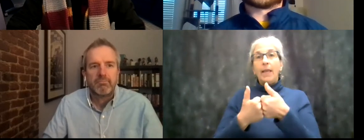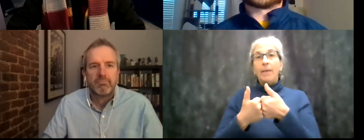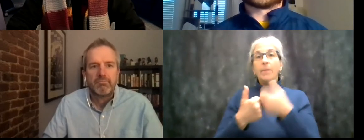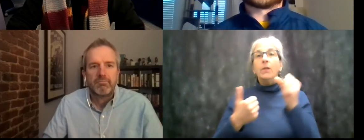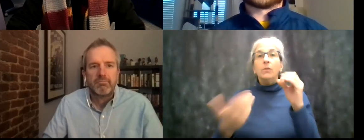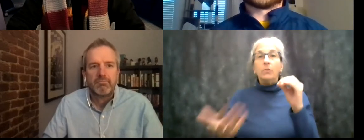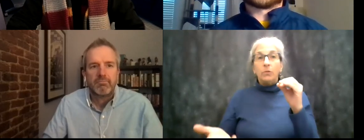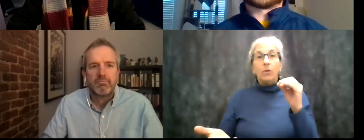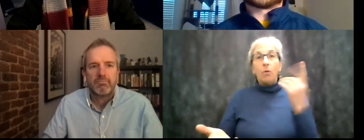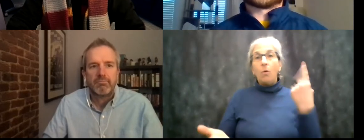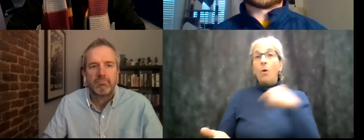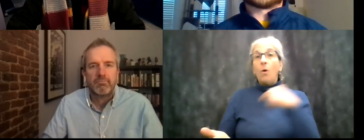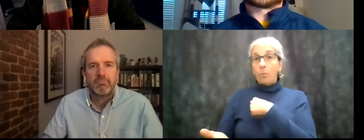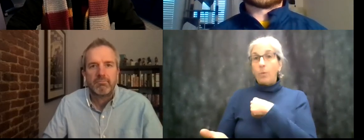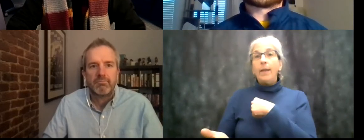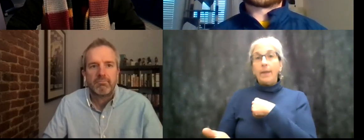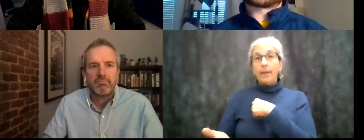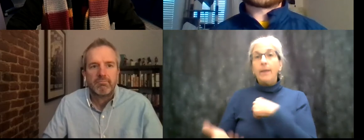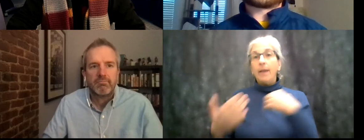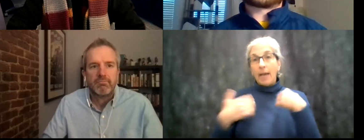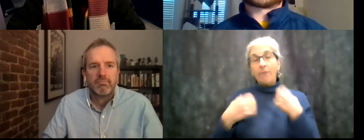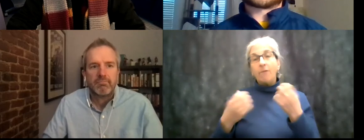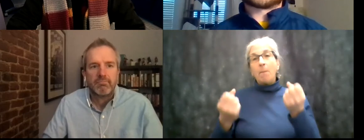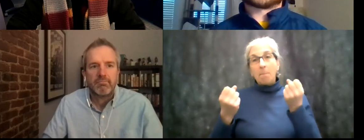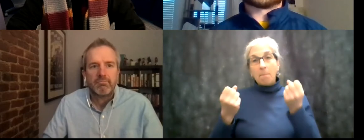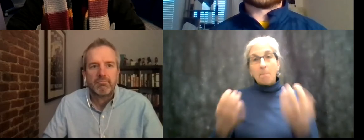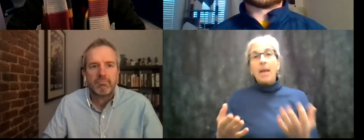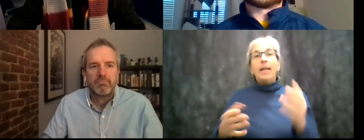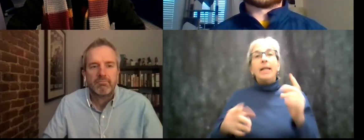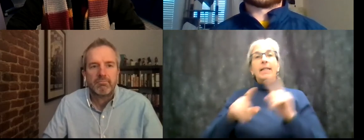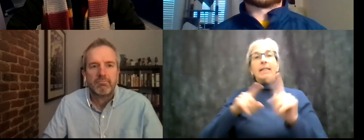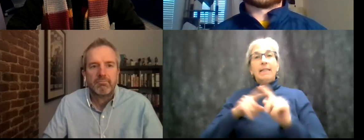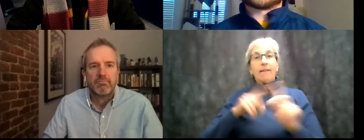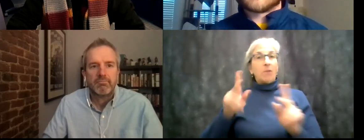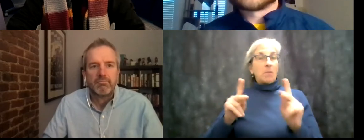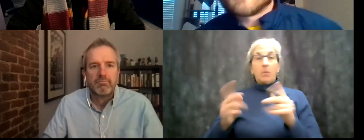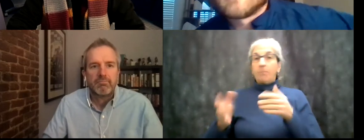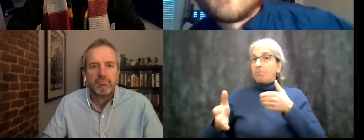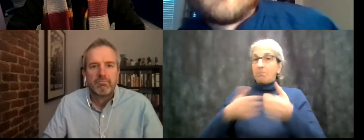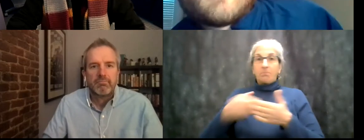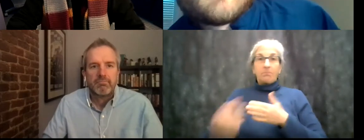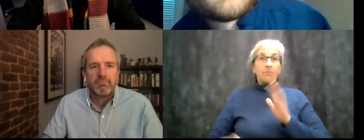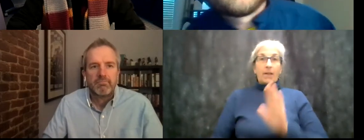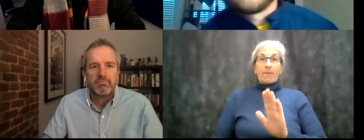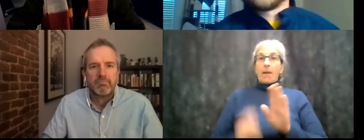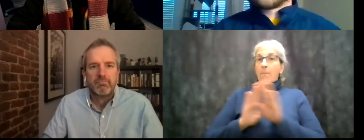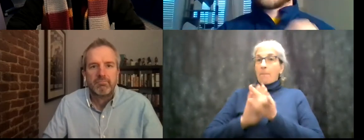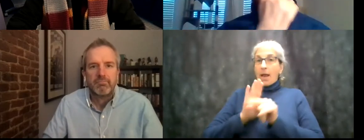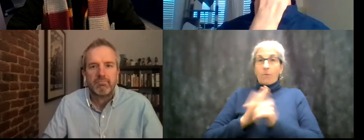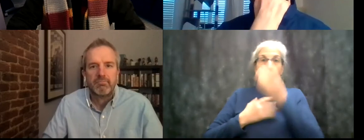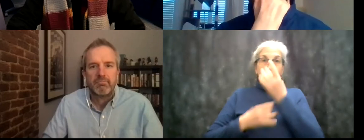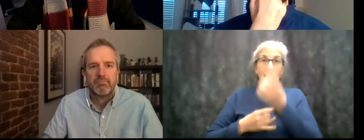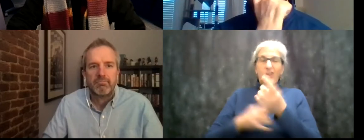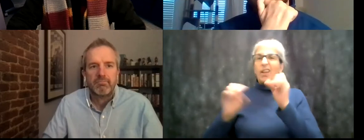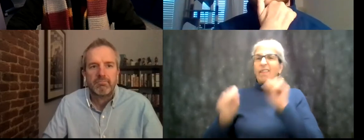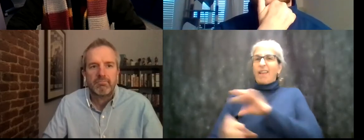so we take a variety of folks regardless of their background or interests, and there is a way to fit into games.